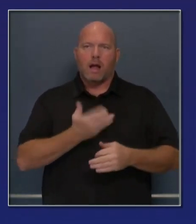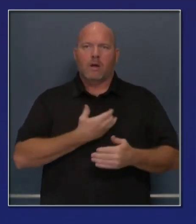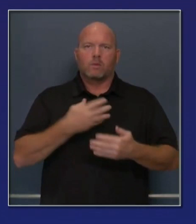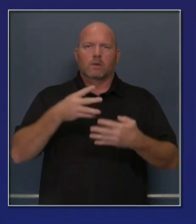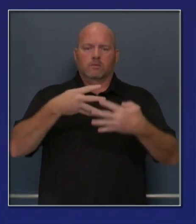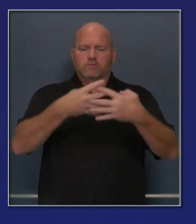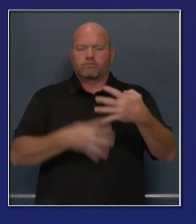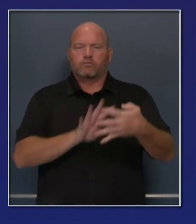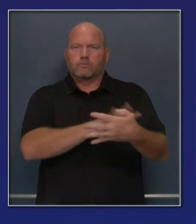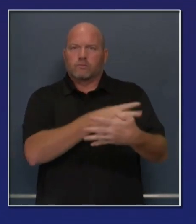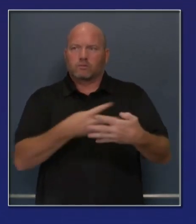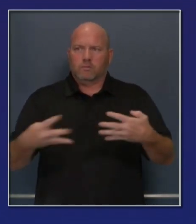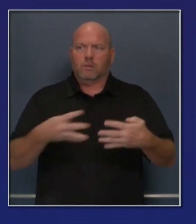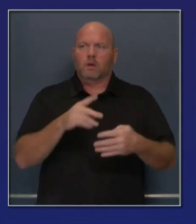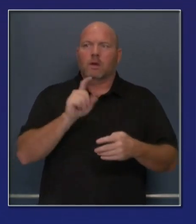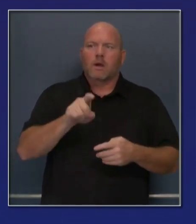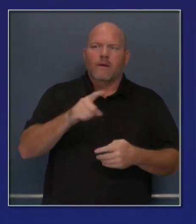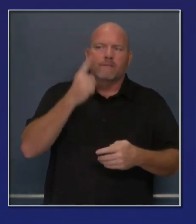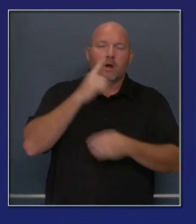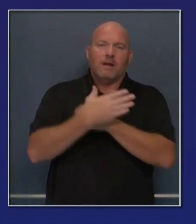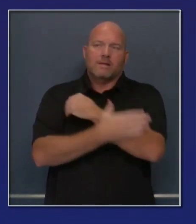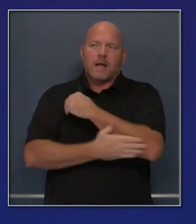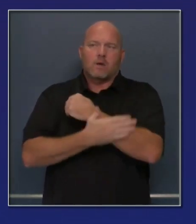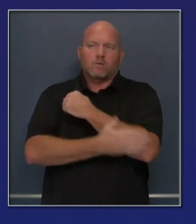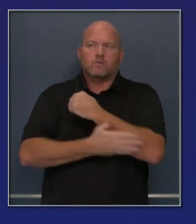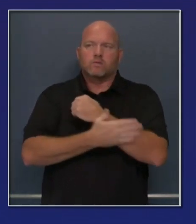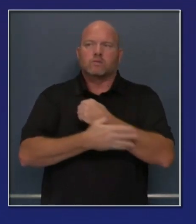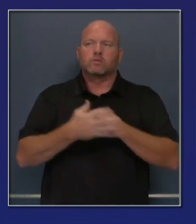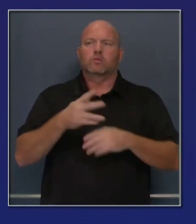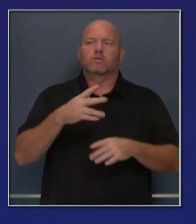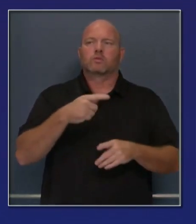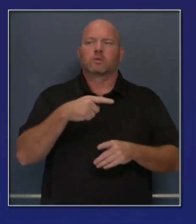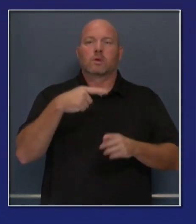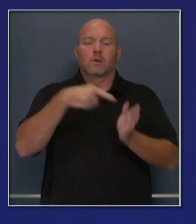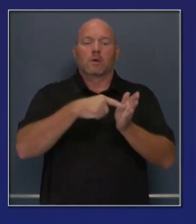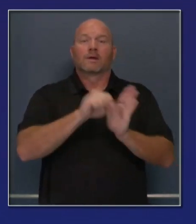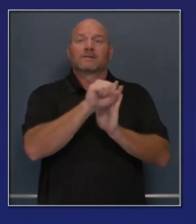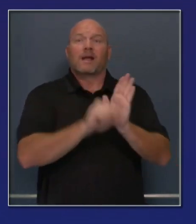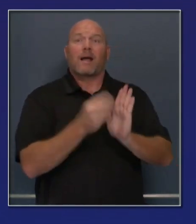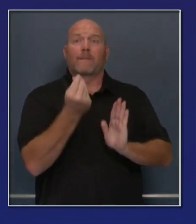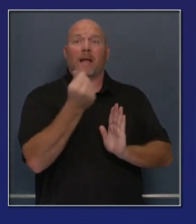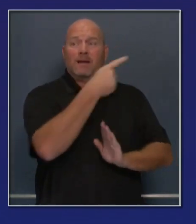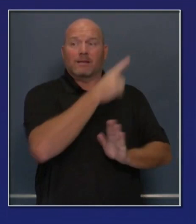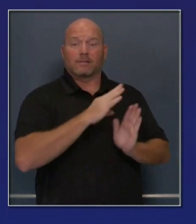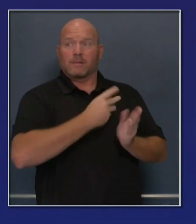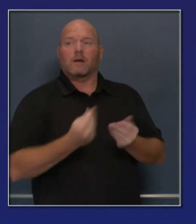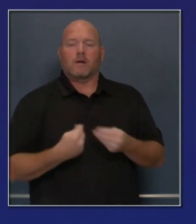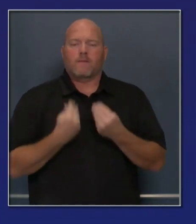the need for counties to use state funds that were provided to the counties to do